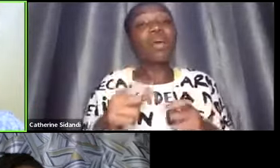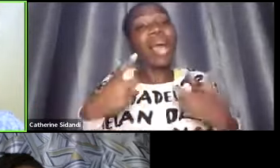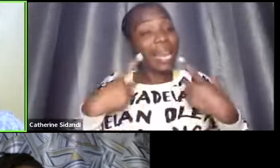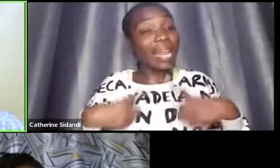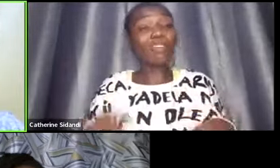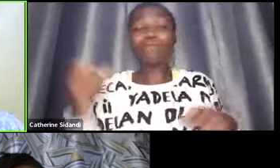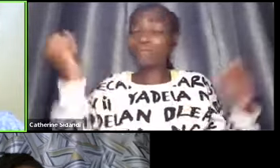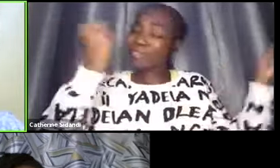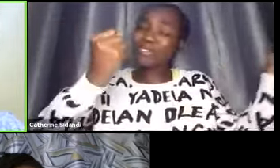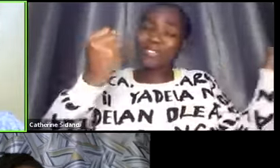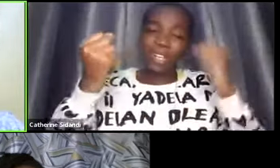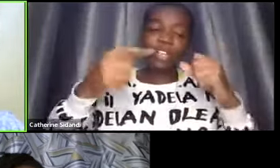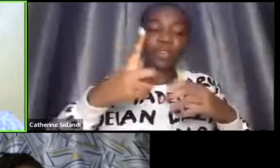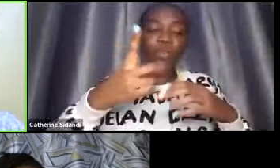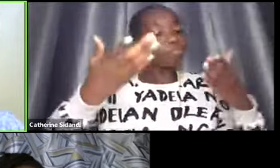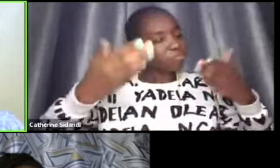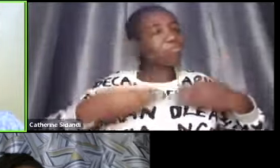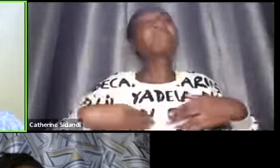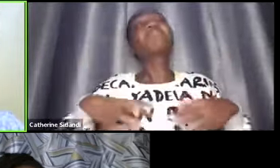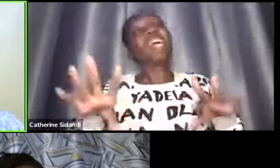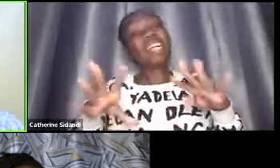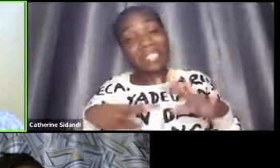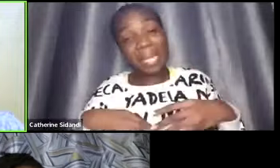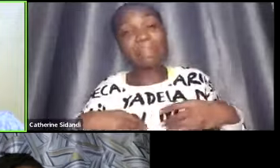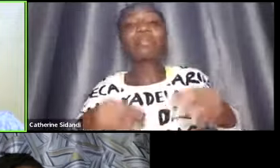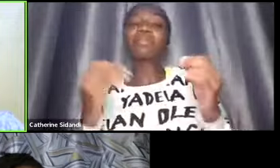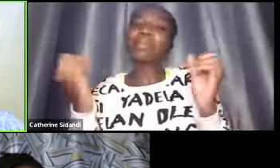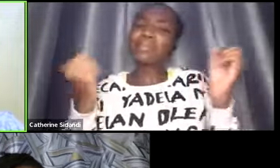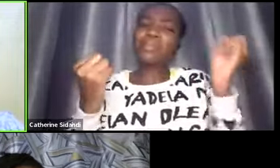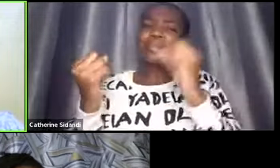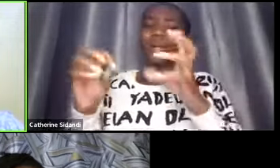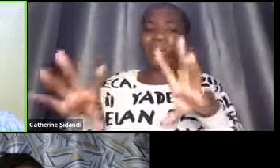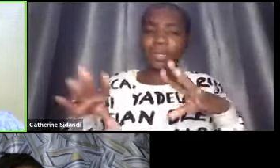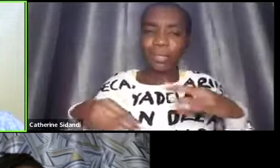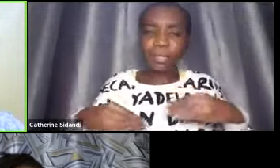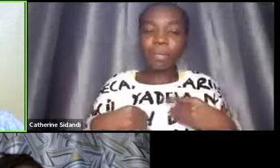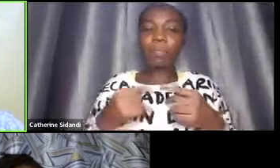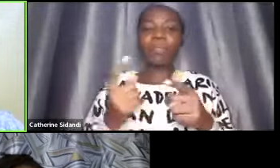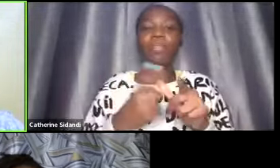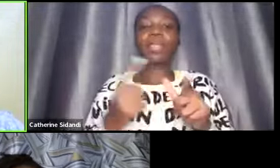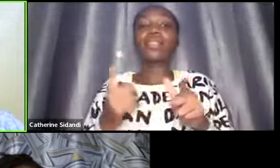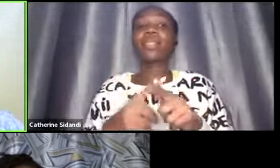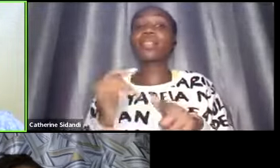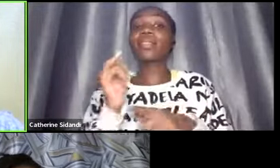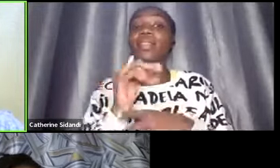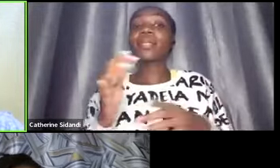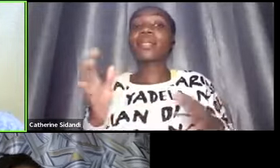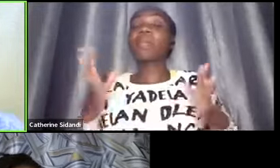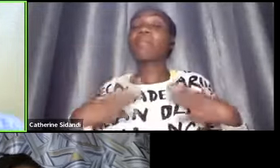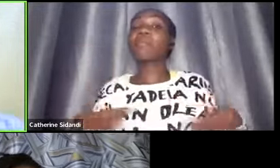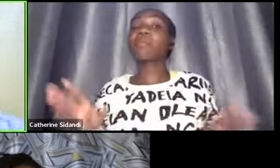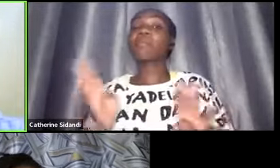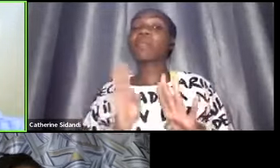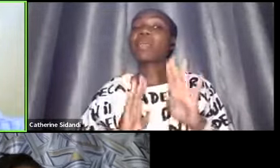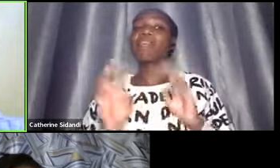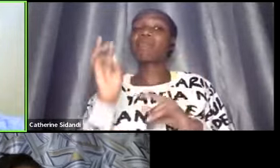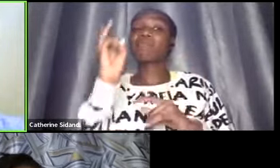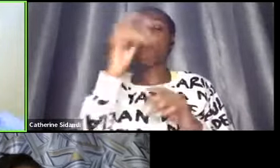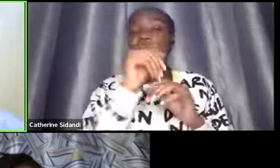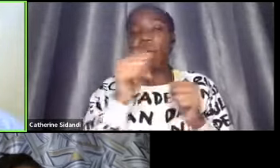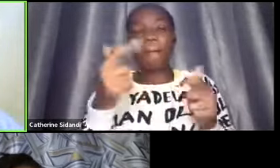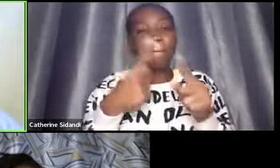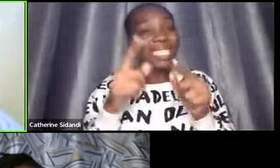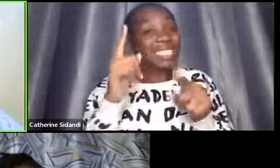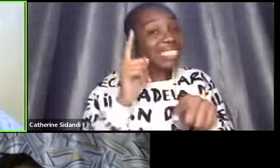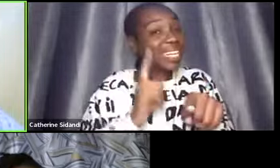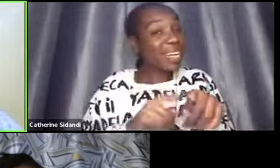them safely. Once this emotional energy is spent, these people will behave very well. But the moment you start throwing your